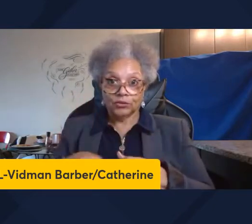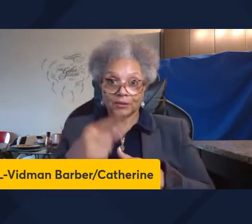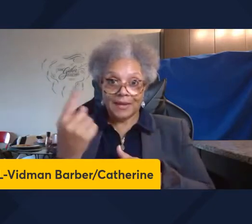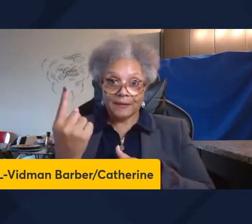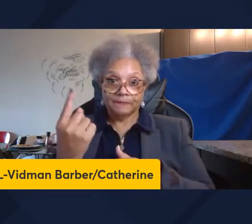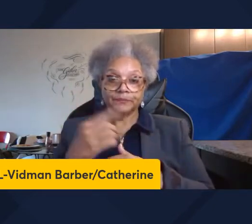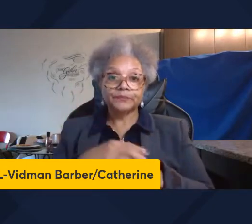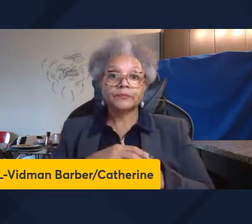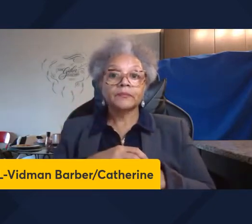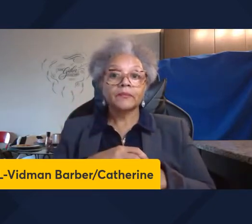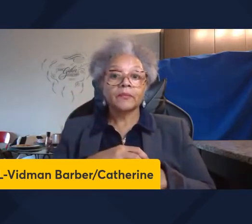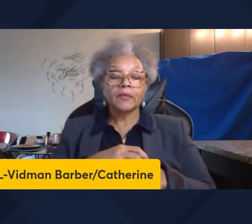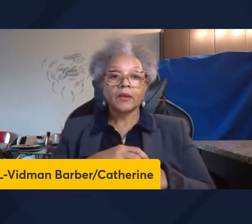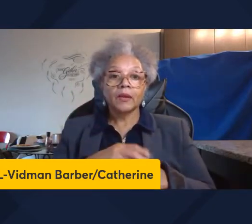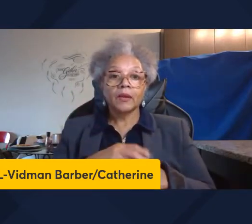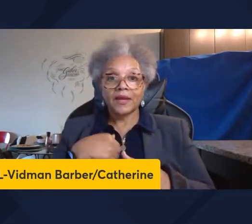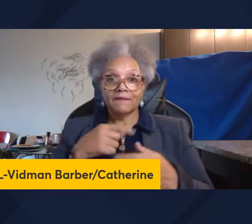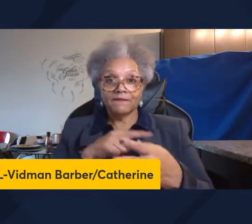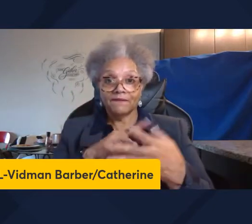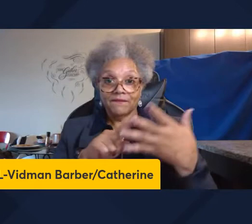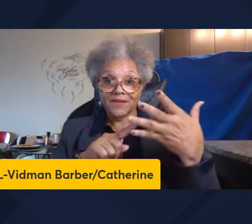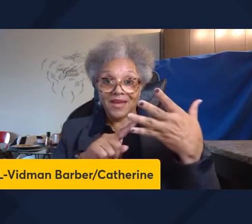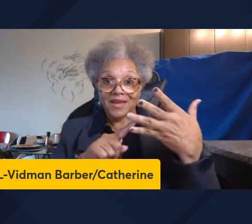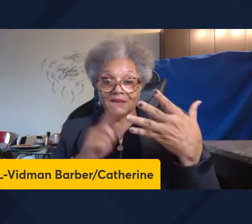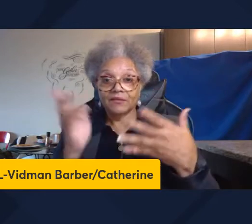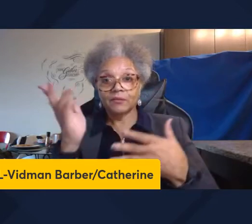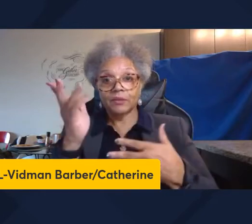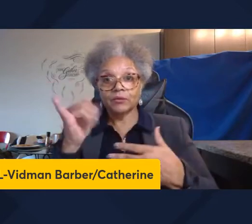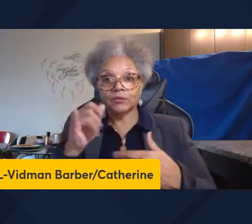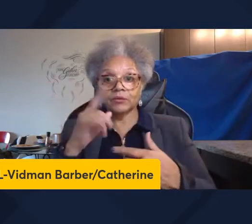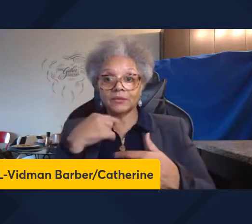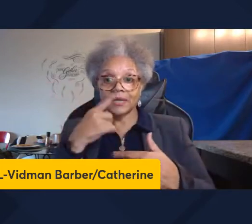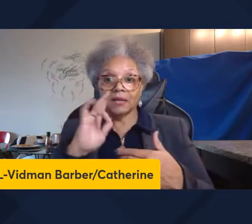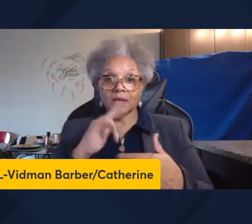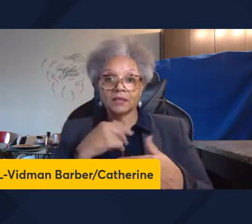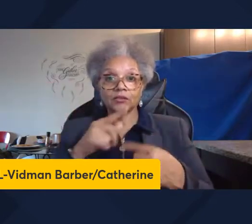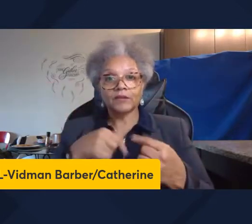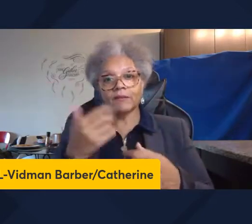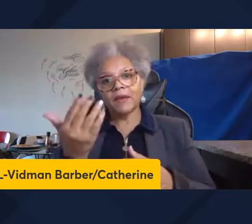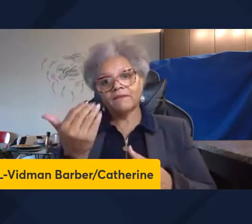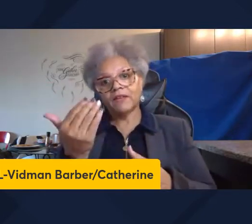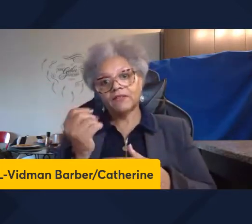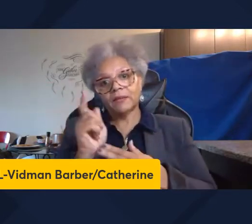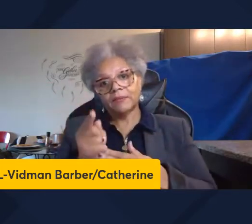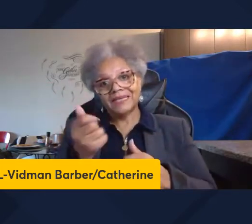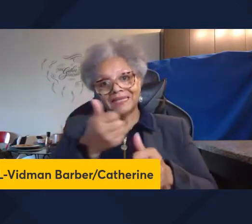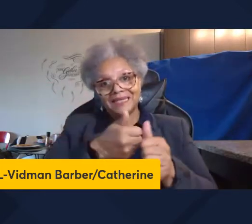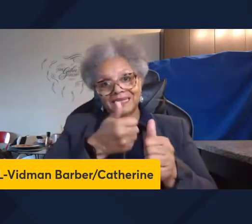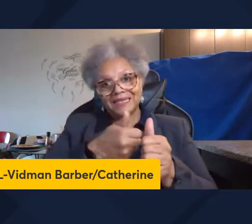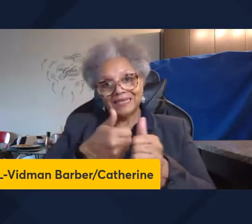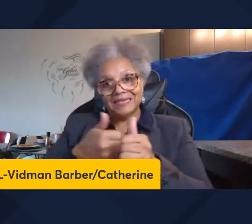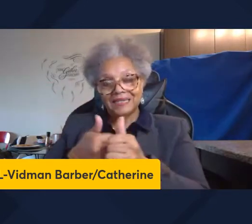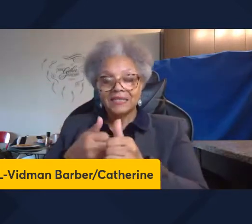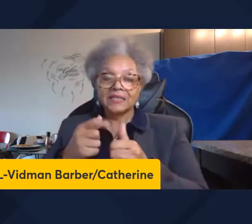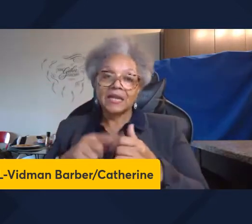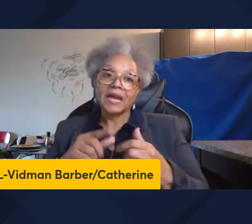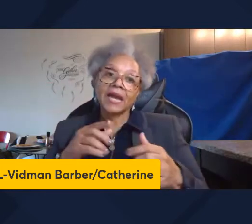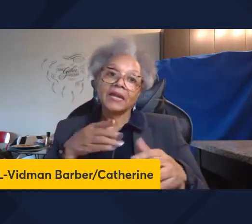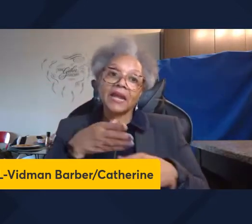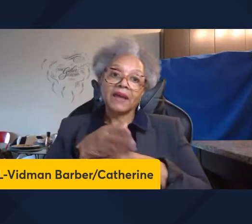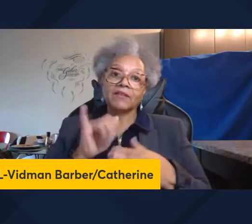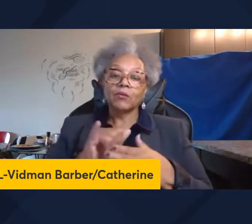We have five speakers here to tell us about their work. They have about 15 minutes for their presentations and will follow with a